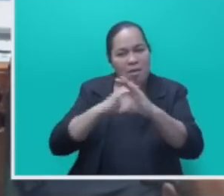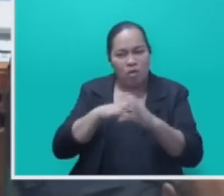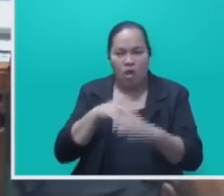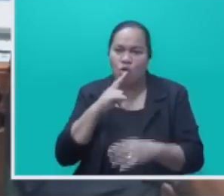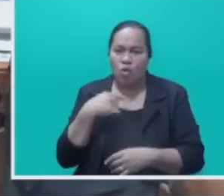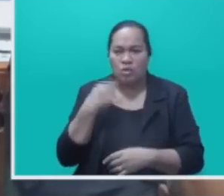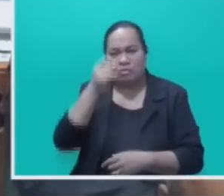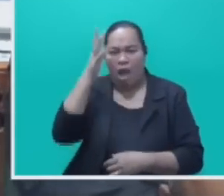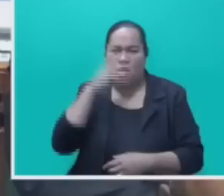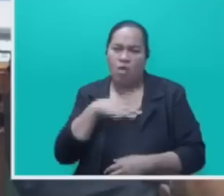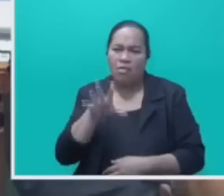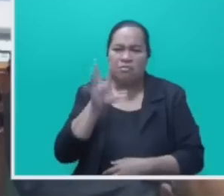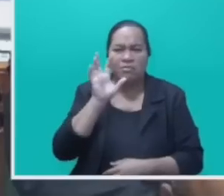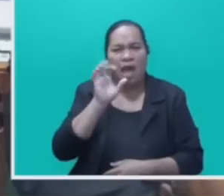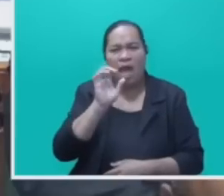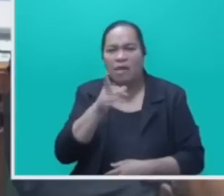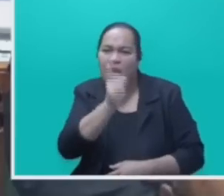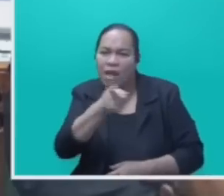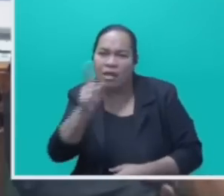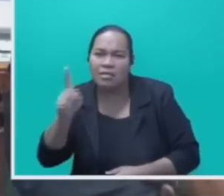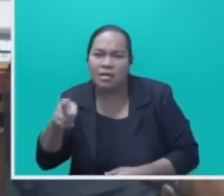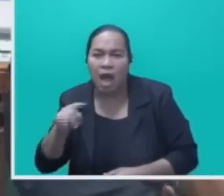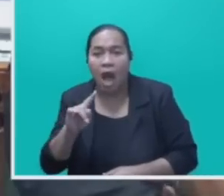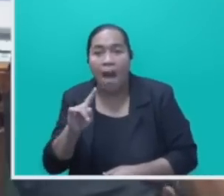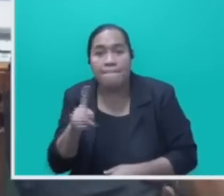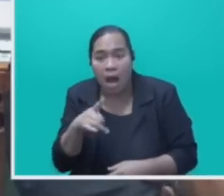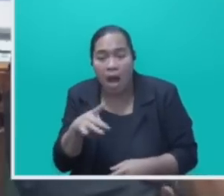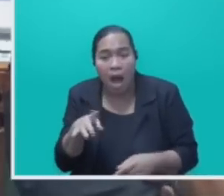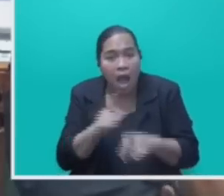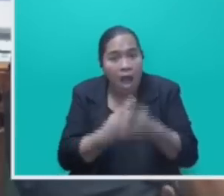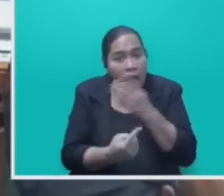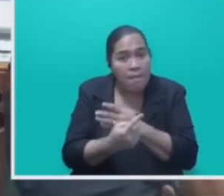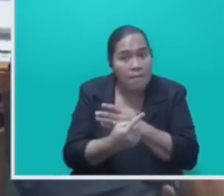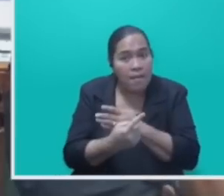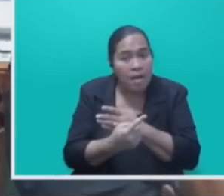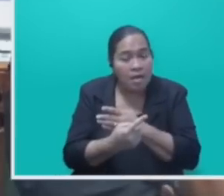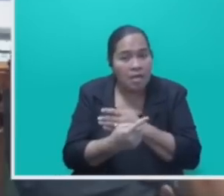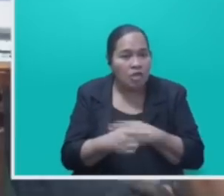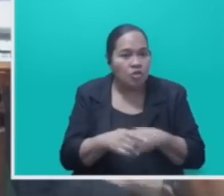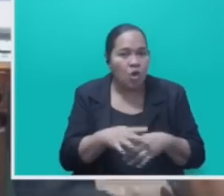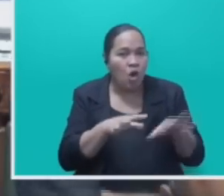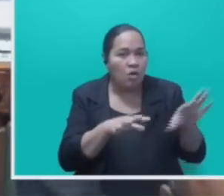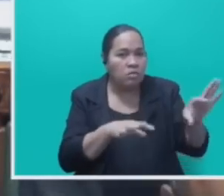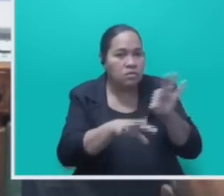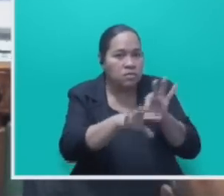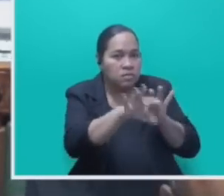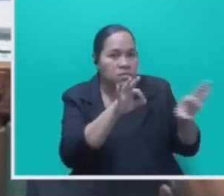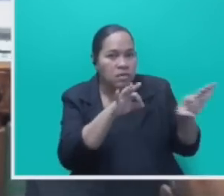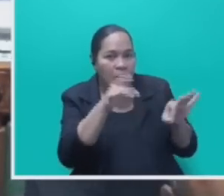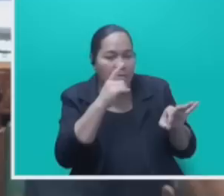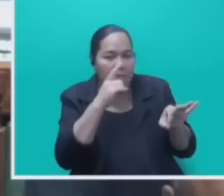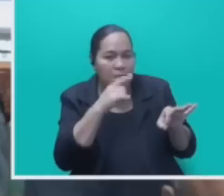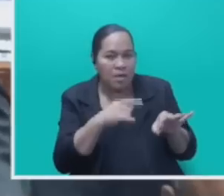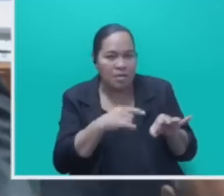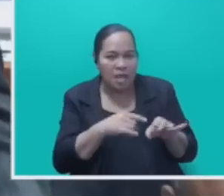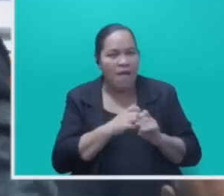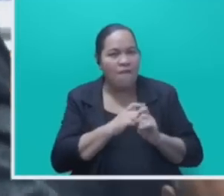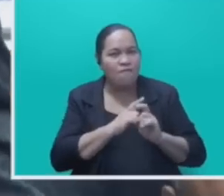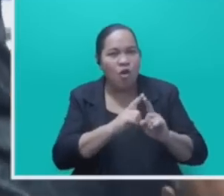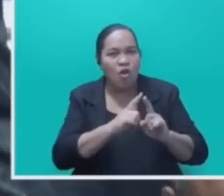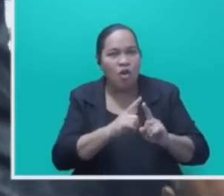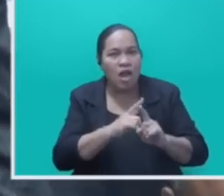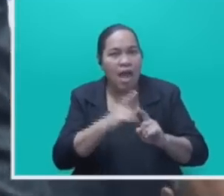Fijians about not fearing anyone, but at the same time taking in activists and following lawyers and journalists at